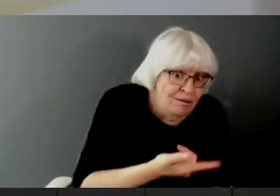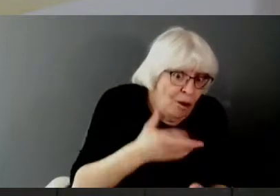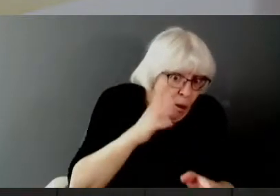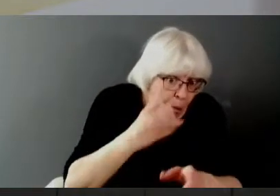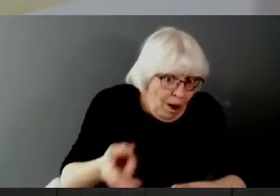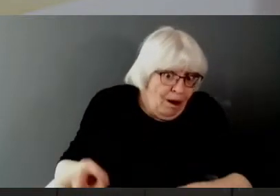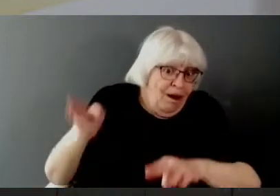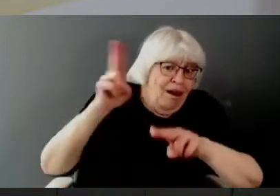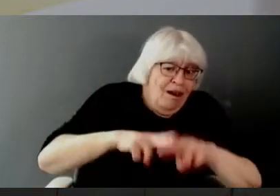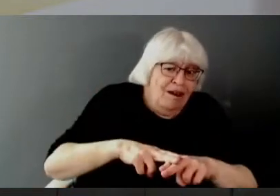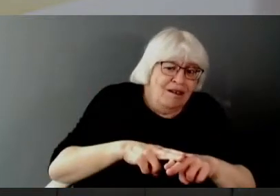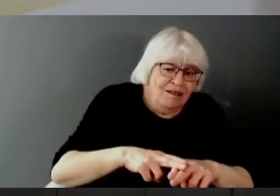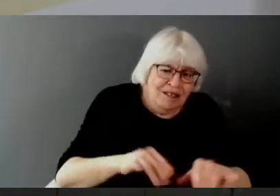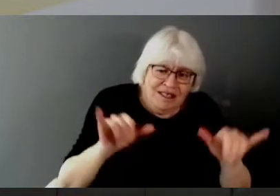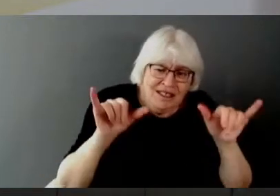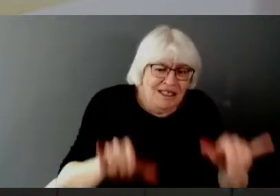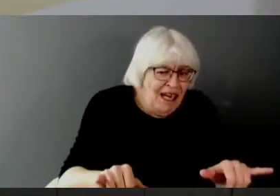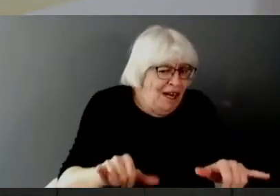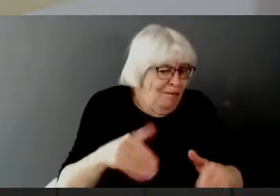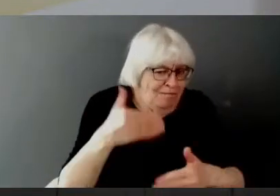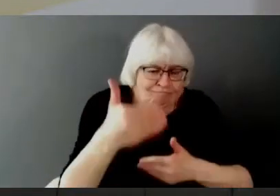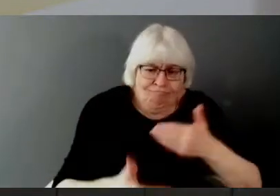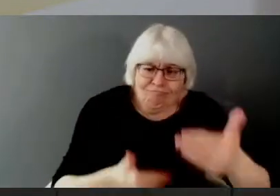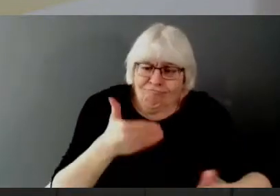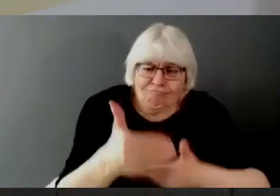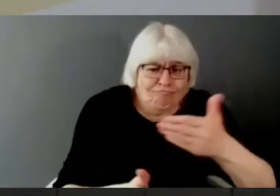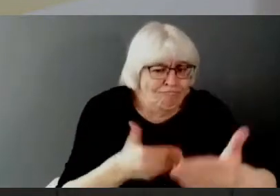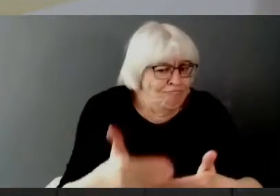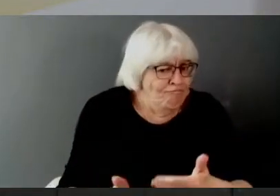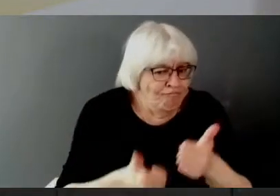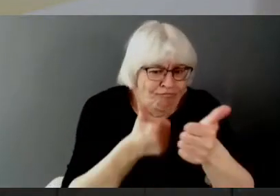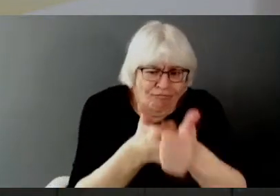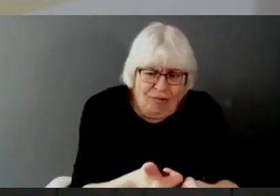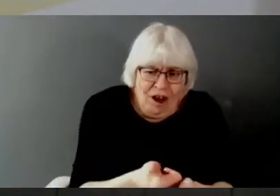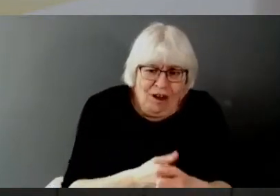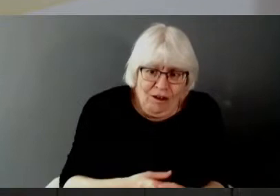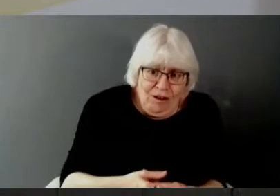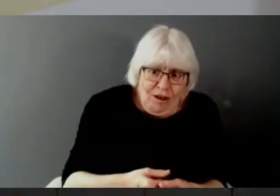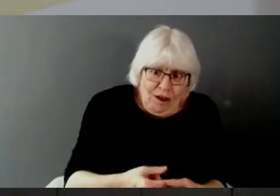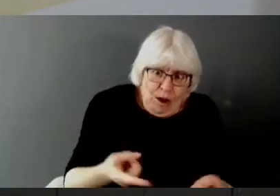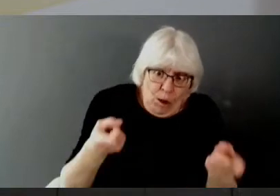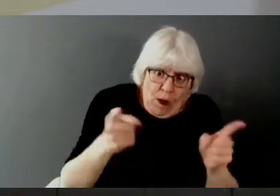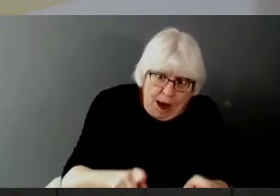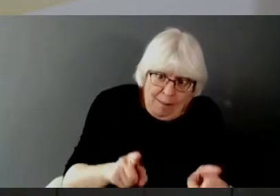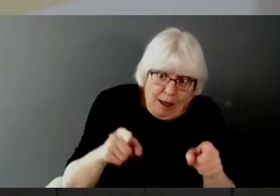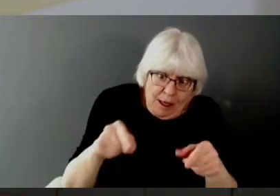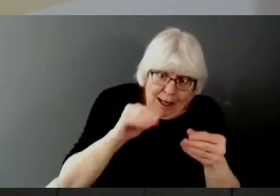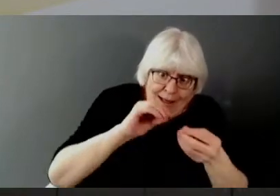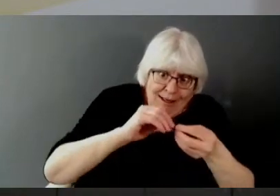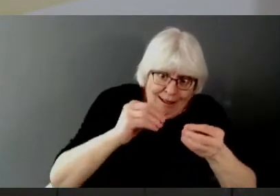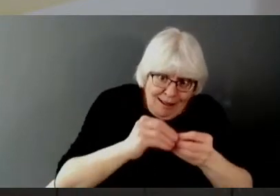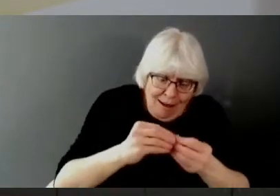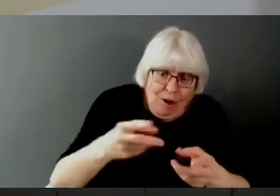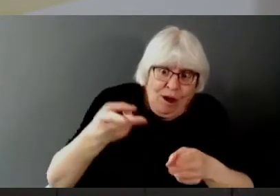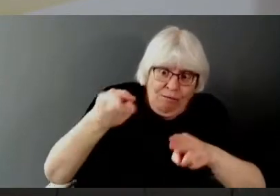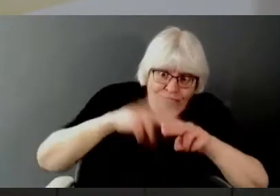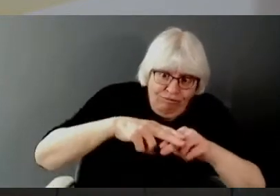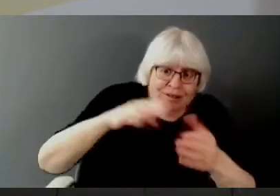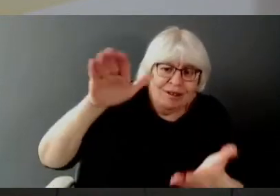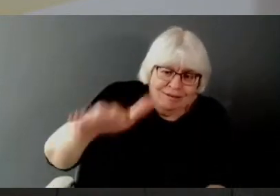will be planning to do as the vaccine supply gets more as the spring goes